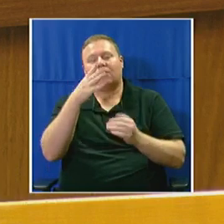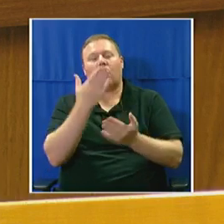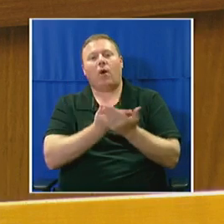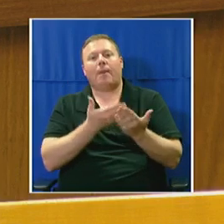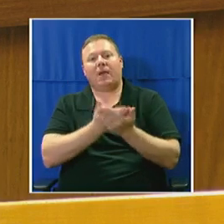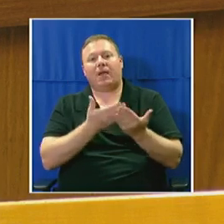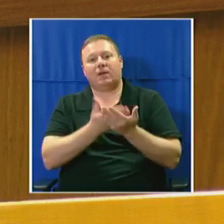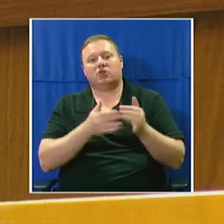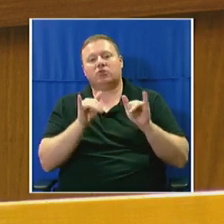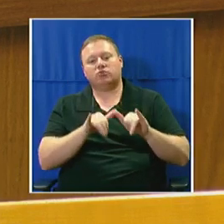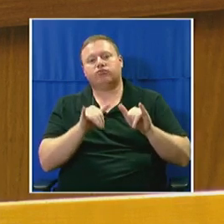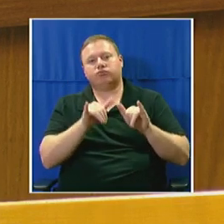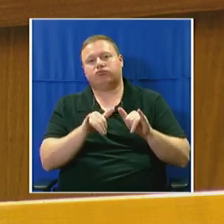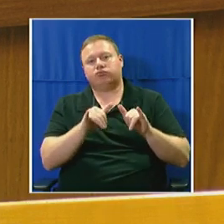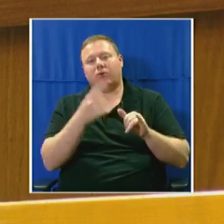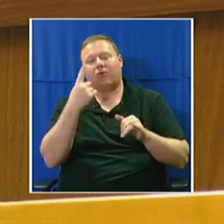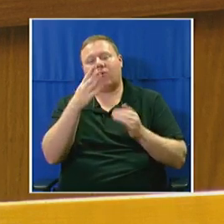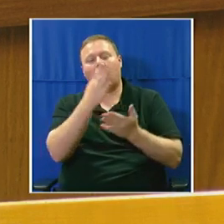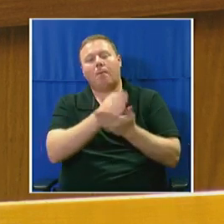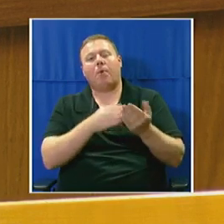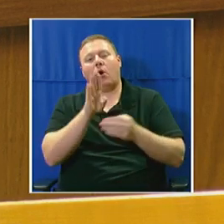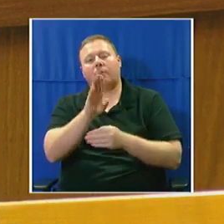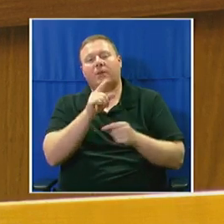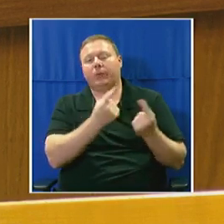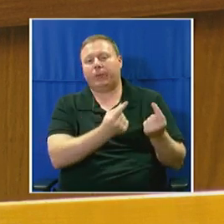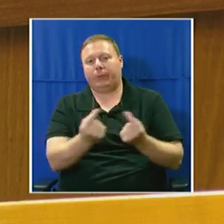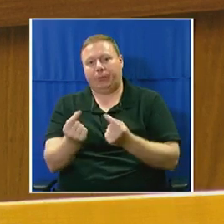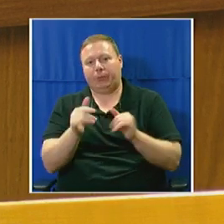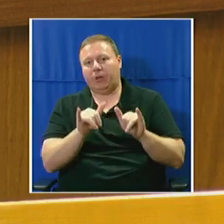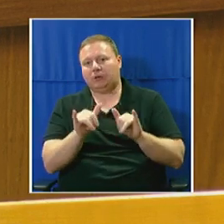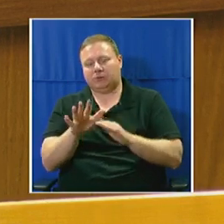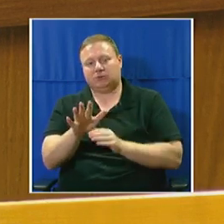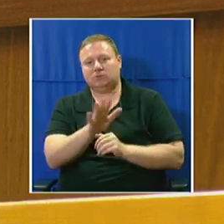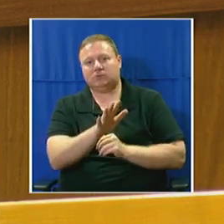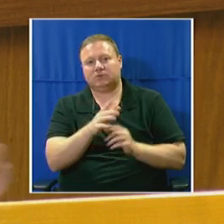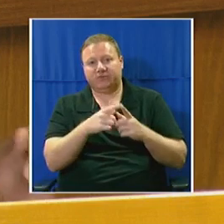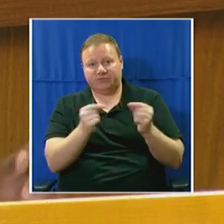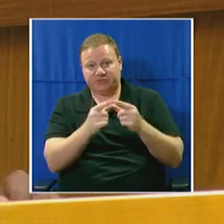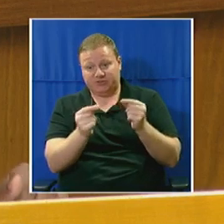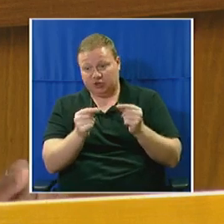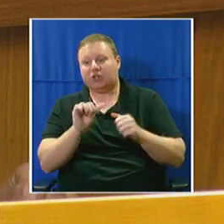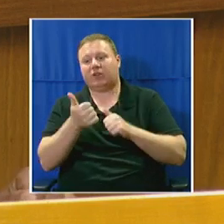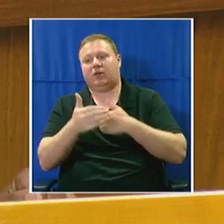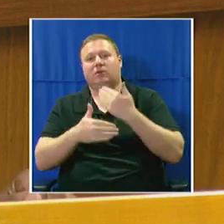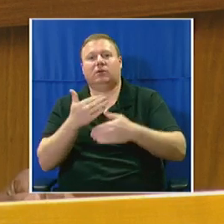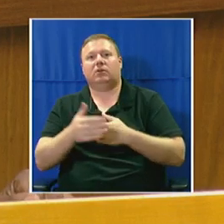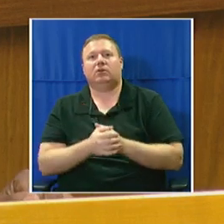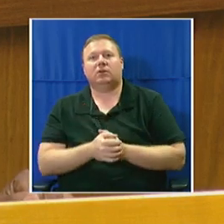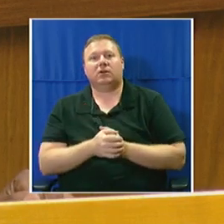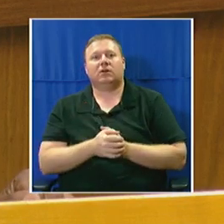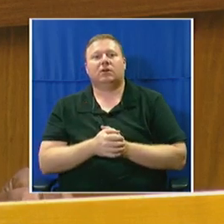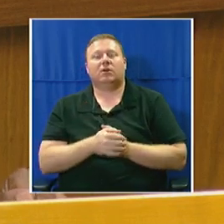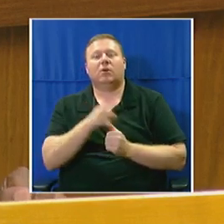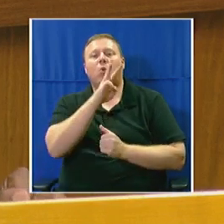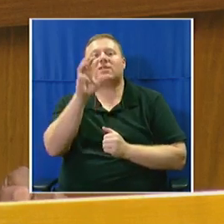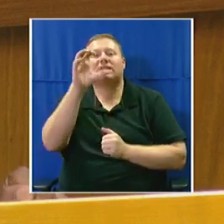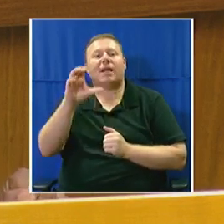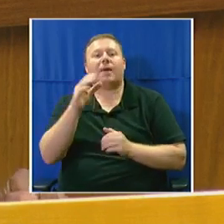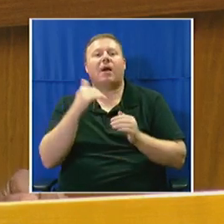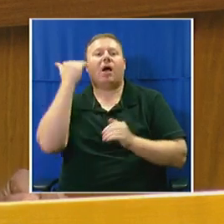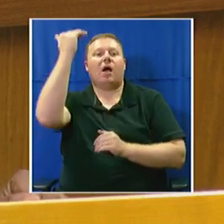the application the relief sort order part A included that the parliament process in terms of section 12 B